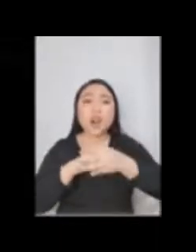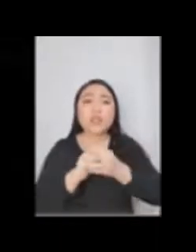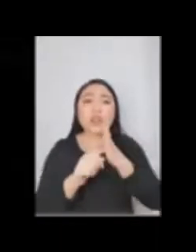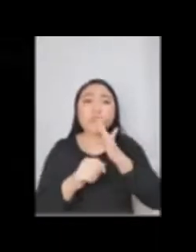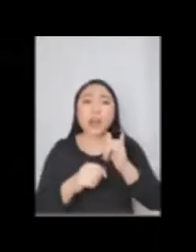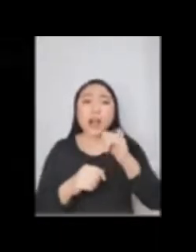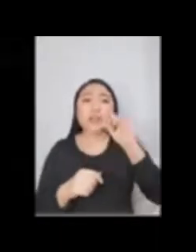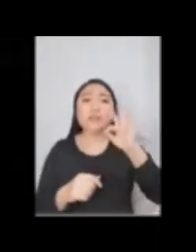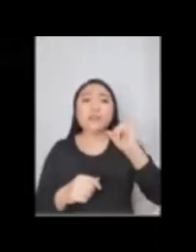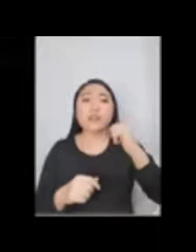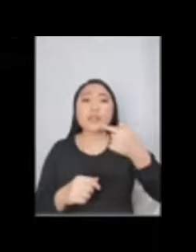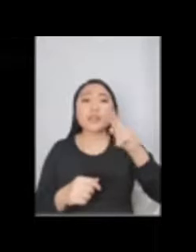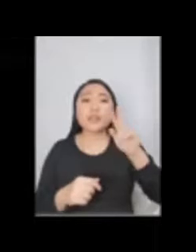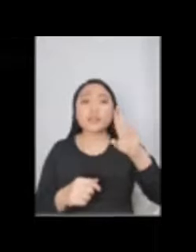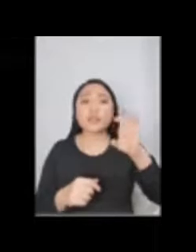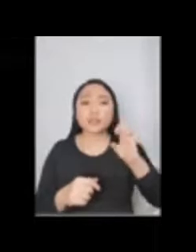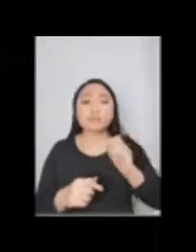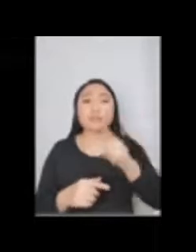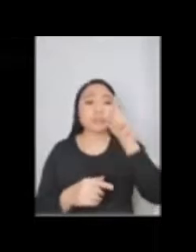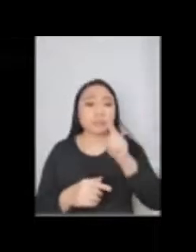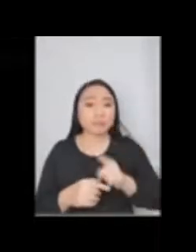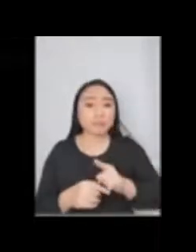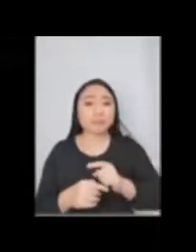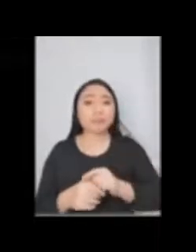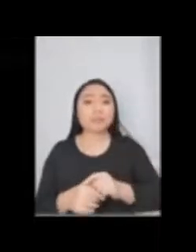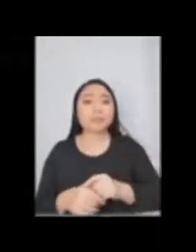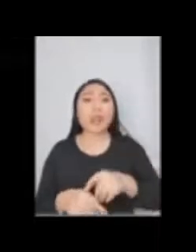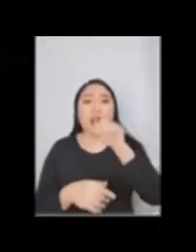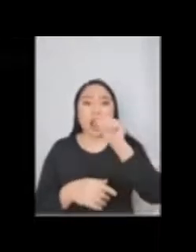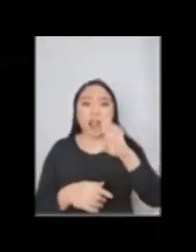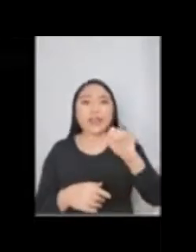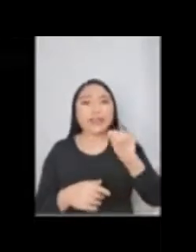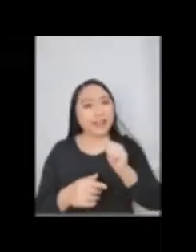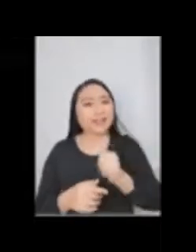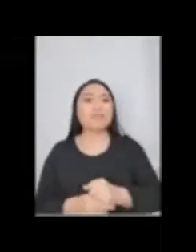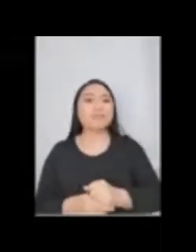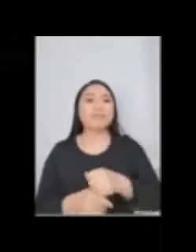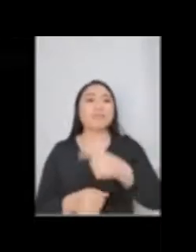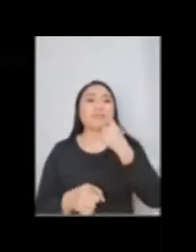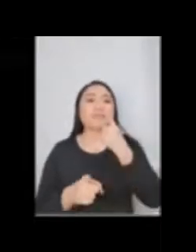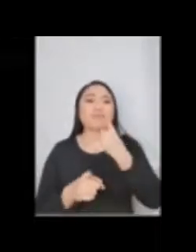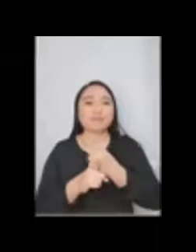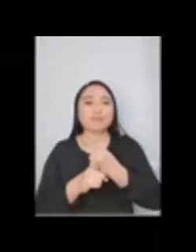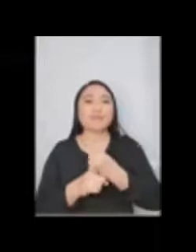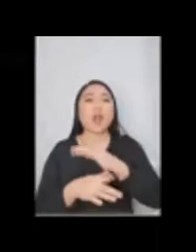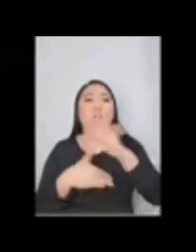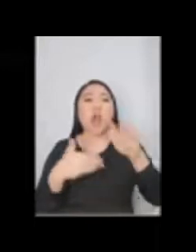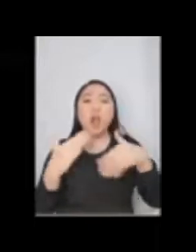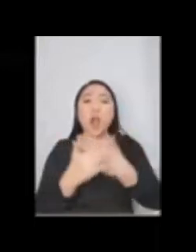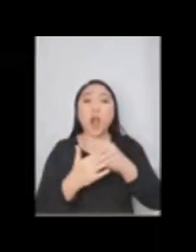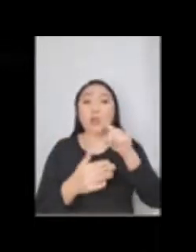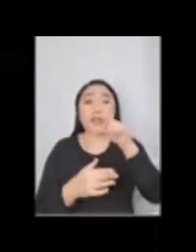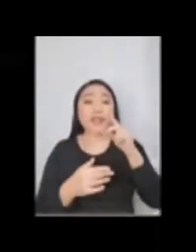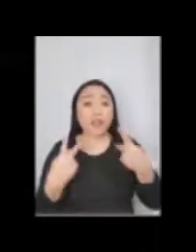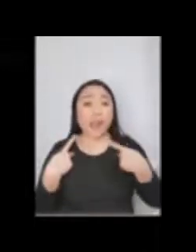sa selections natin or questions natin. Then, once okay, so, yan na po